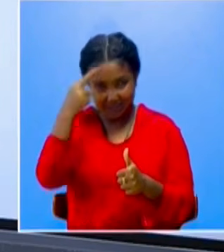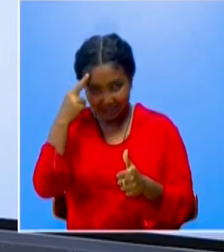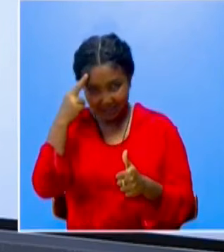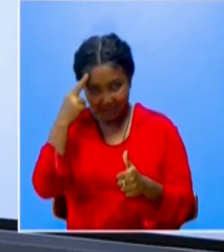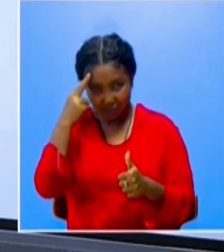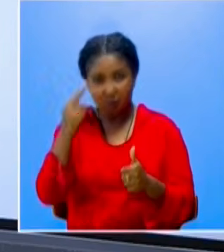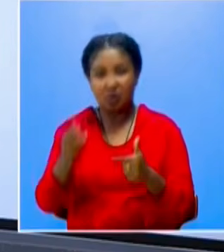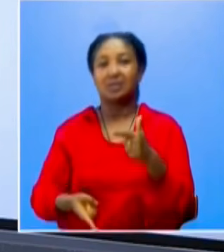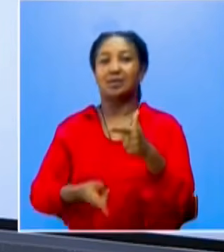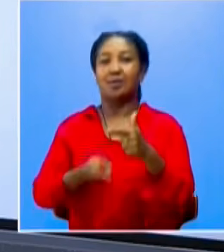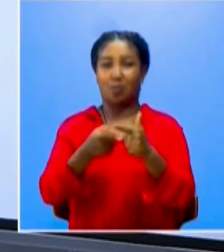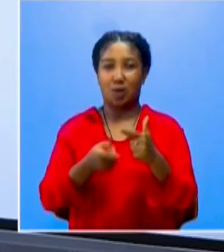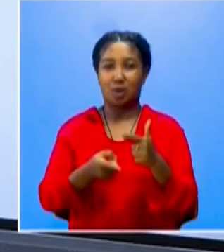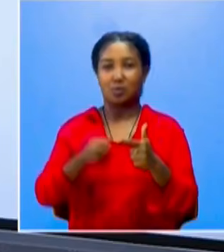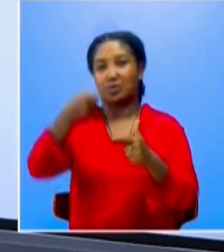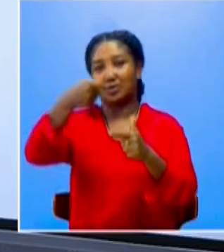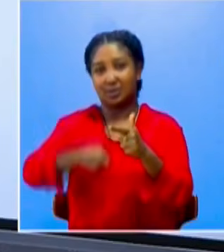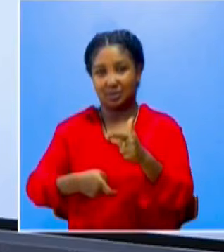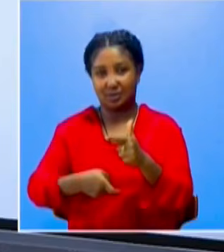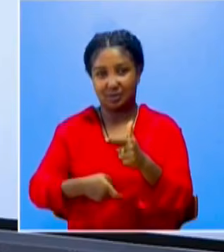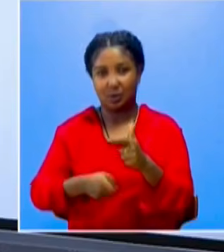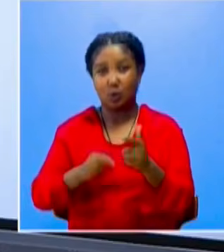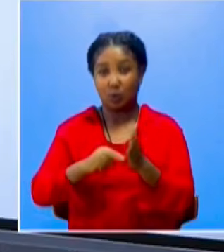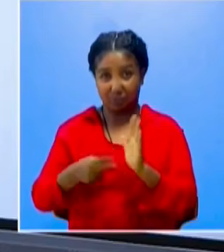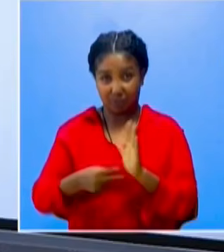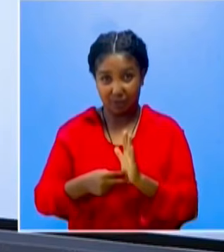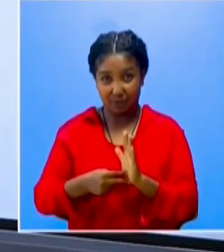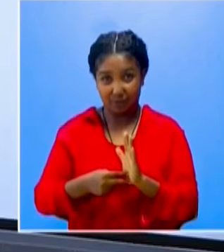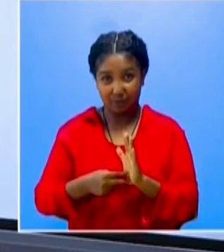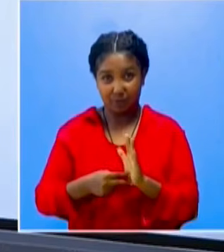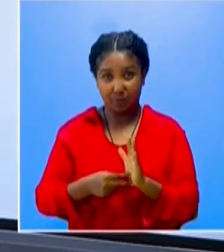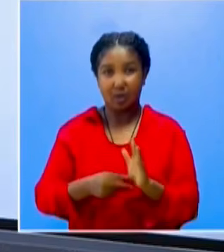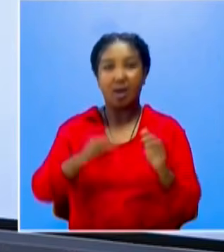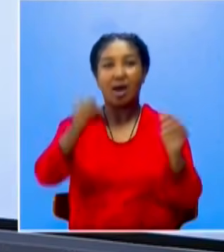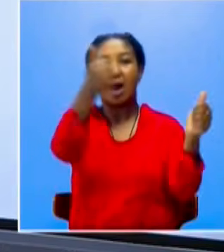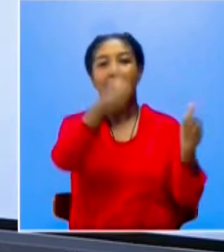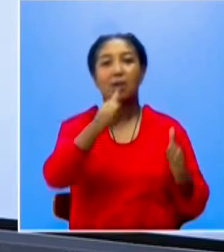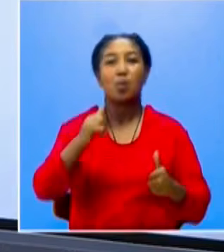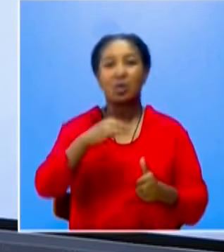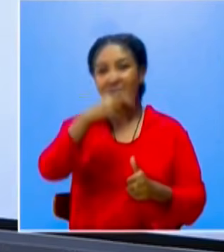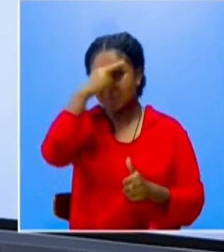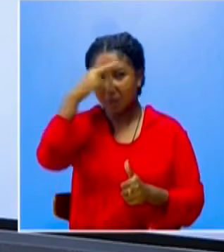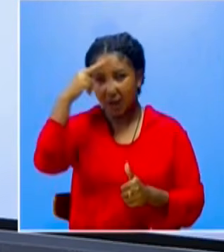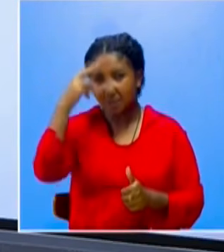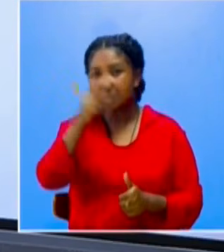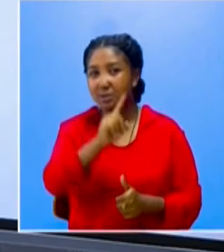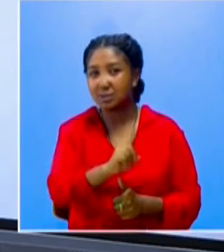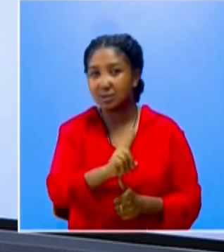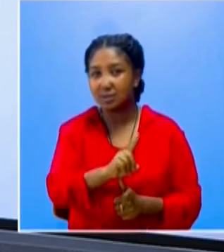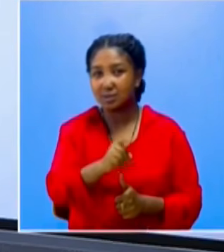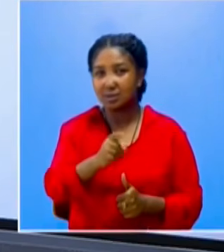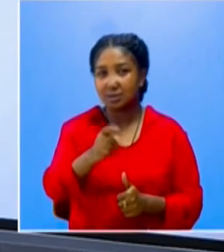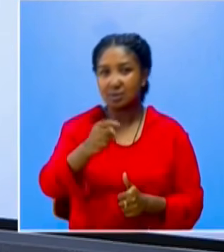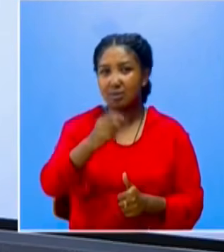for the second one. Which means, for the air pollution, what is the